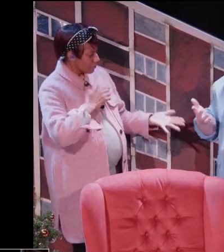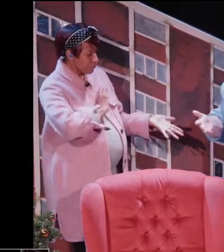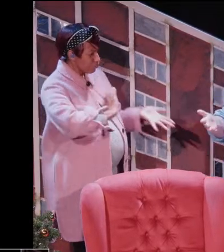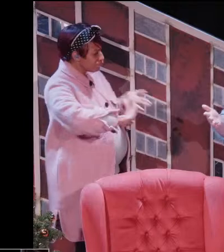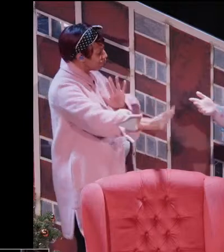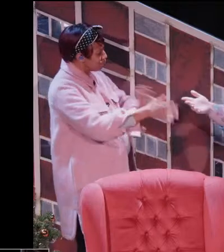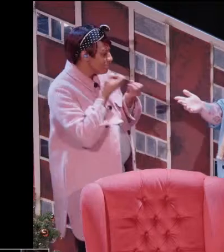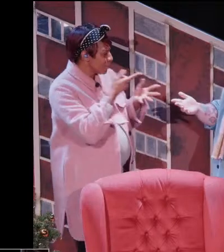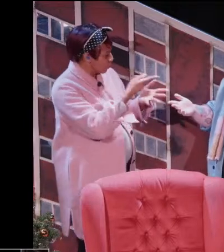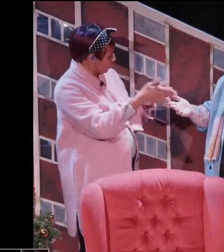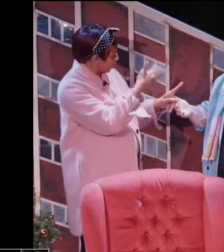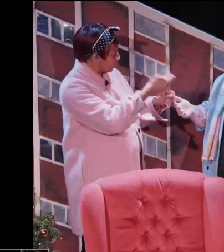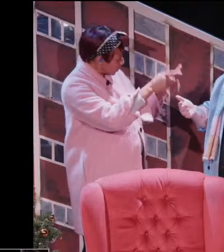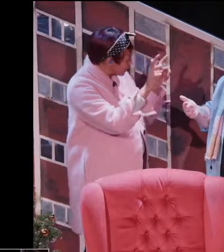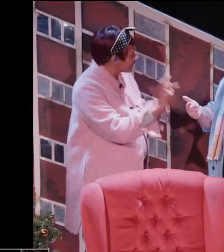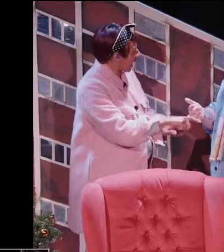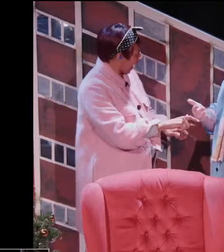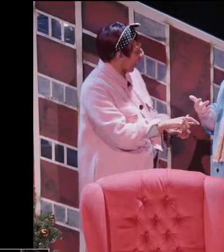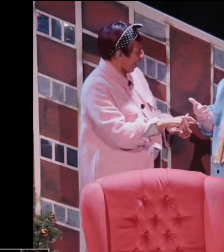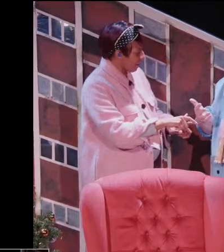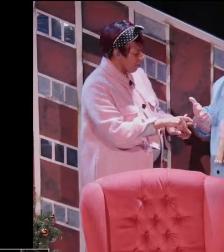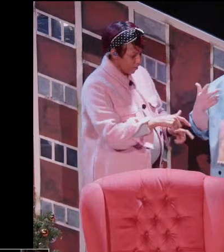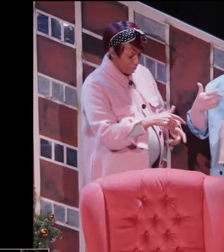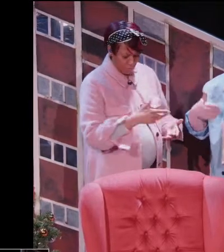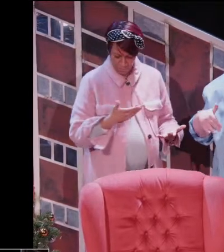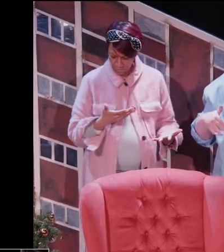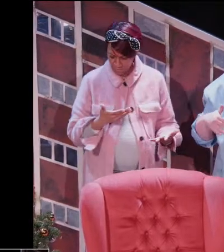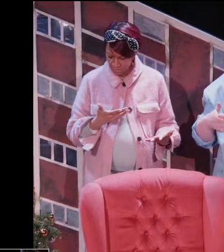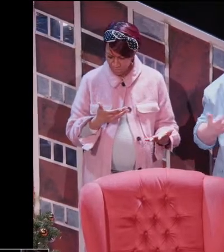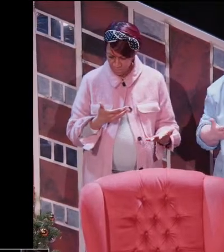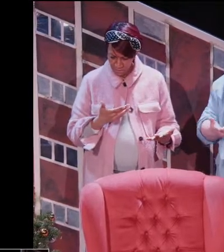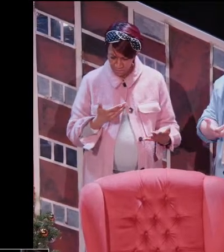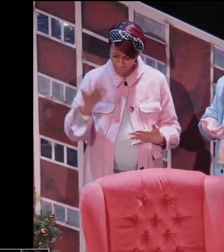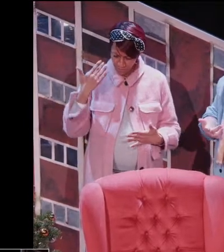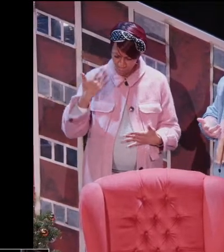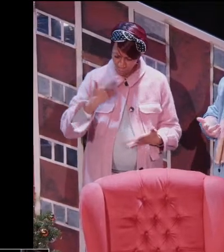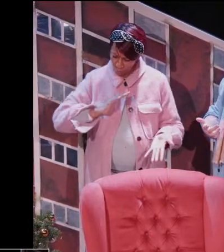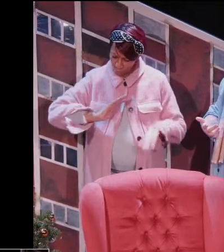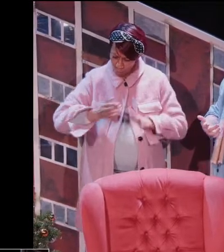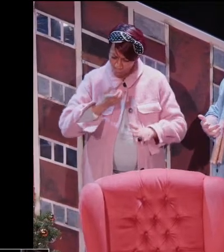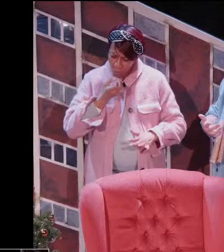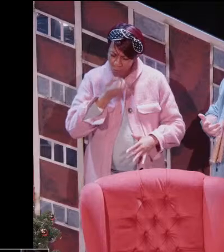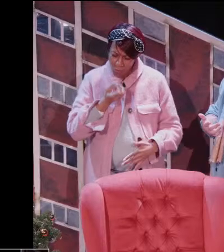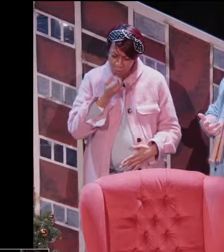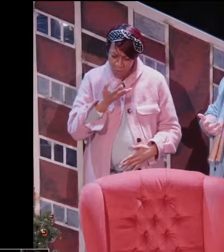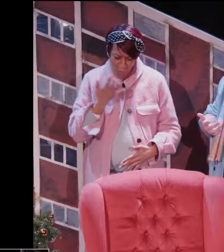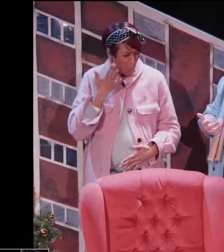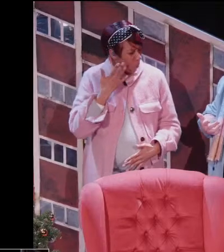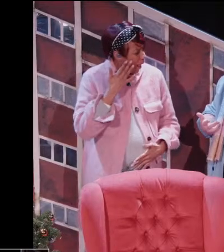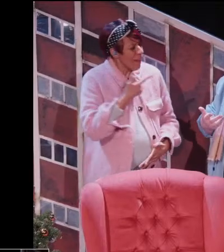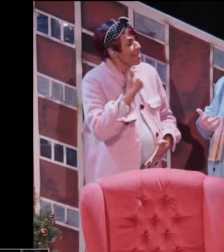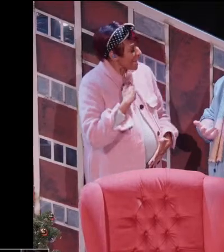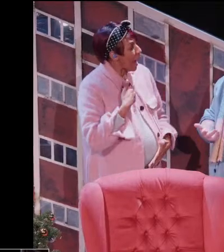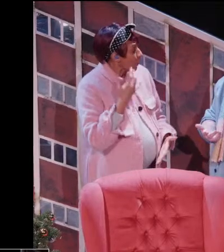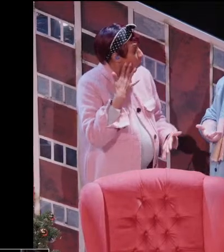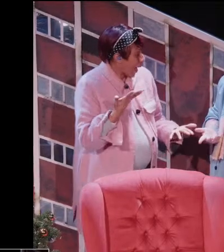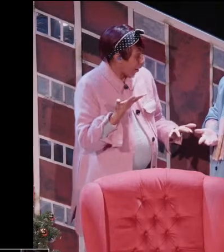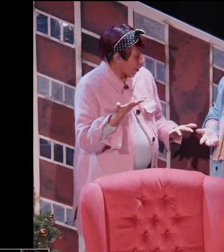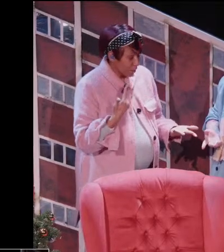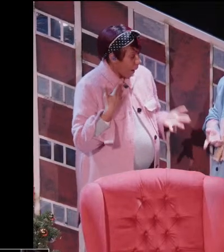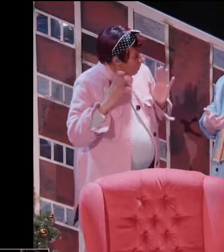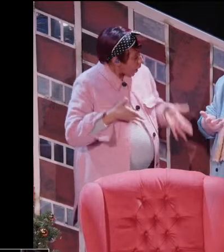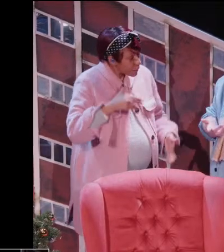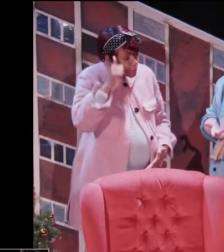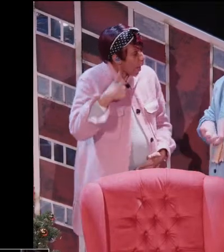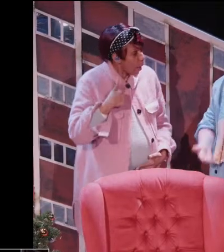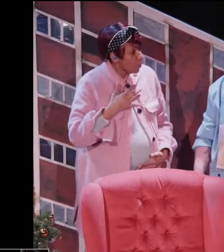I signed beautifully before. When? I persuaded Polixenes to stay. But I signed beautifully